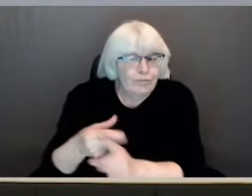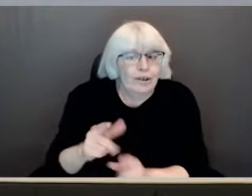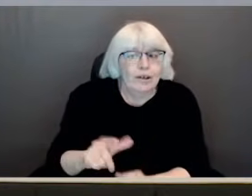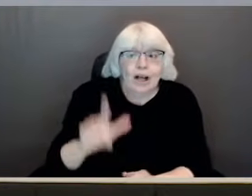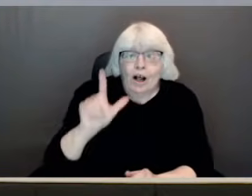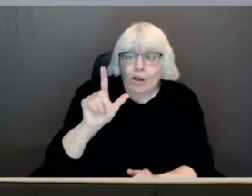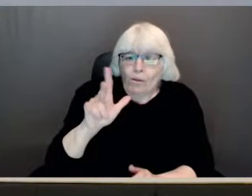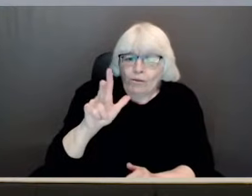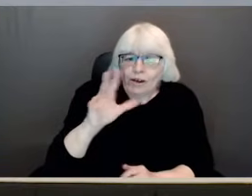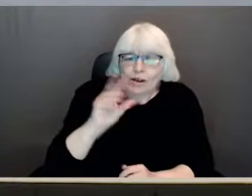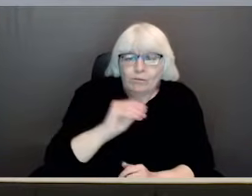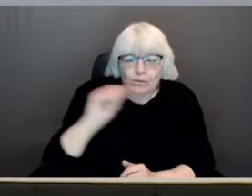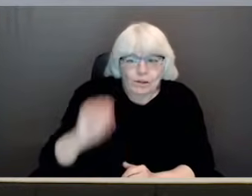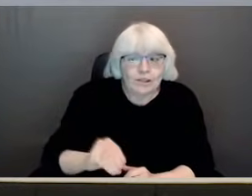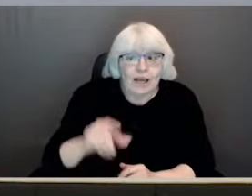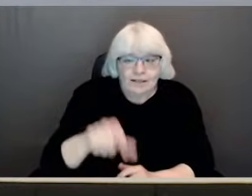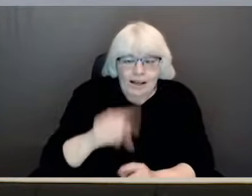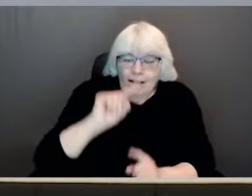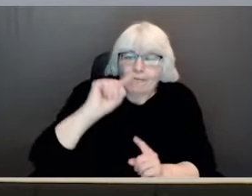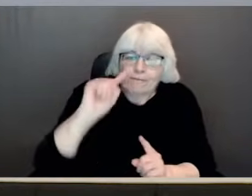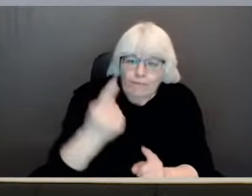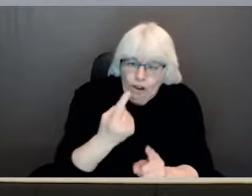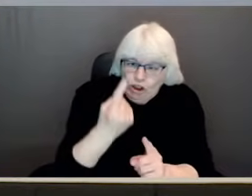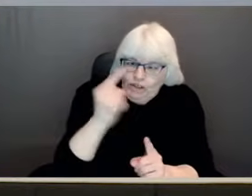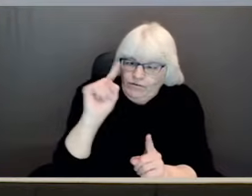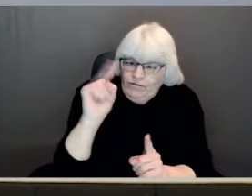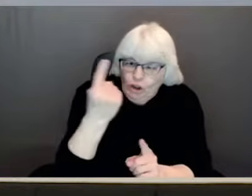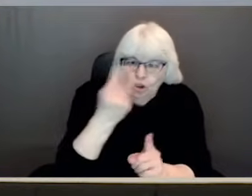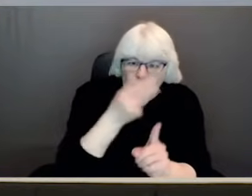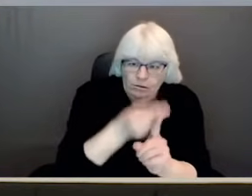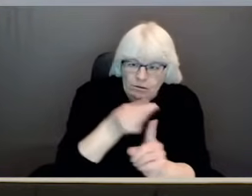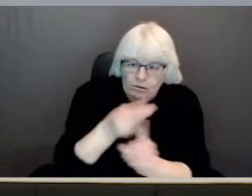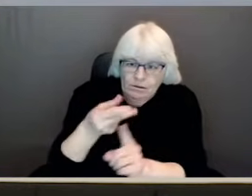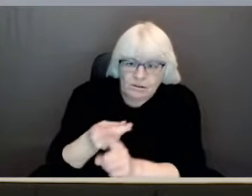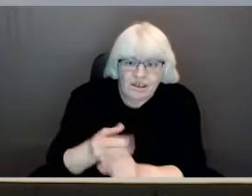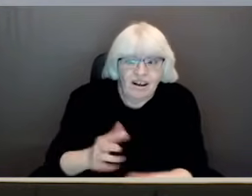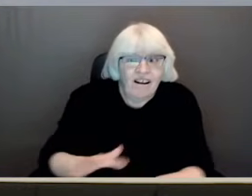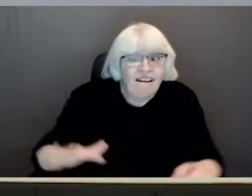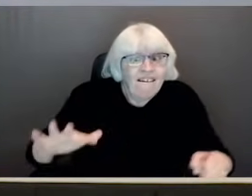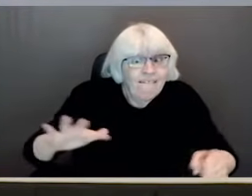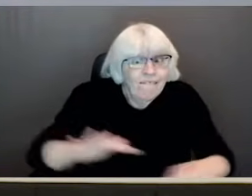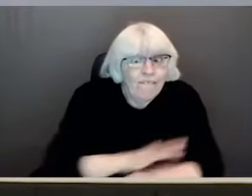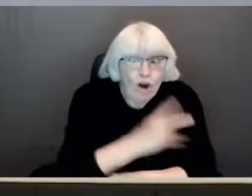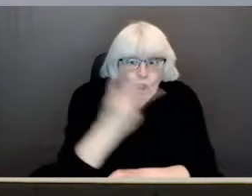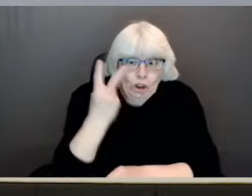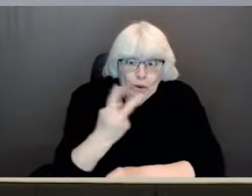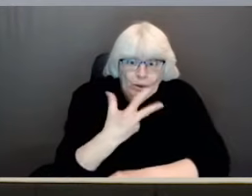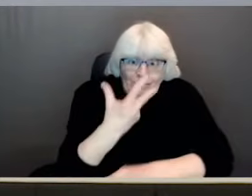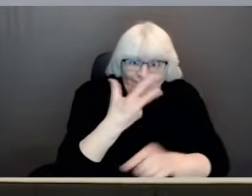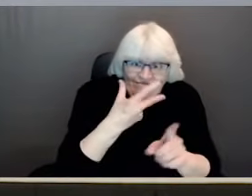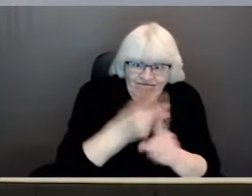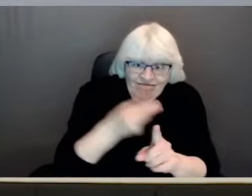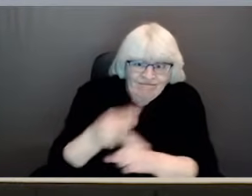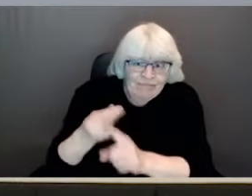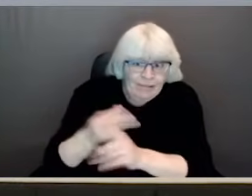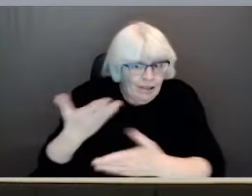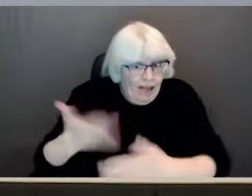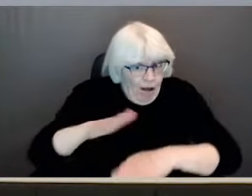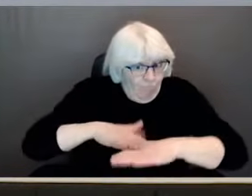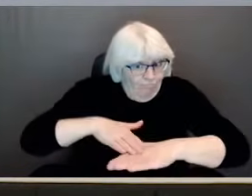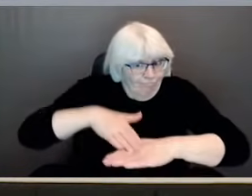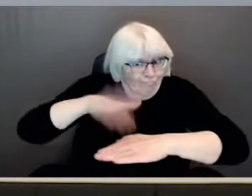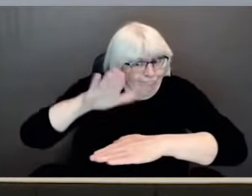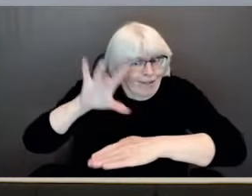fully vaccinated rates are above 85% in all age groups, with 2 exceptions: 12 to